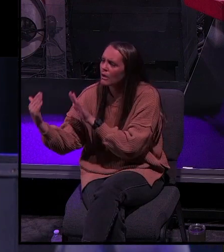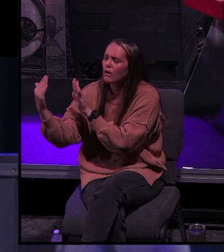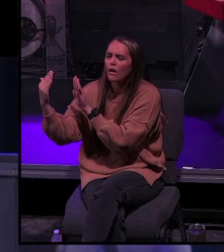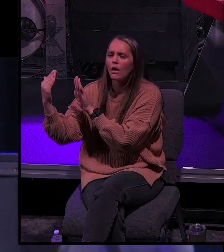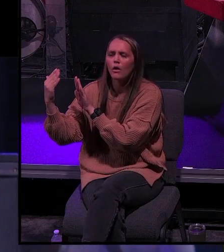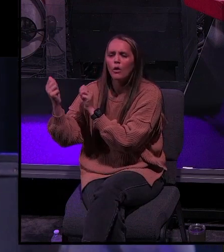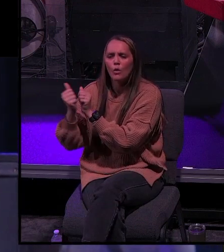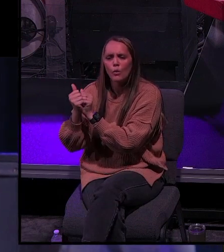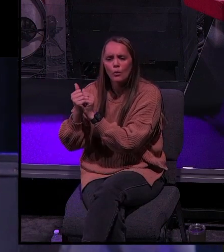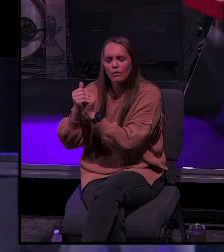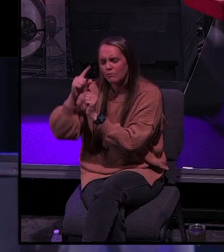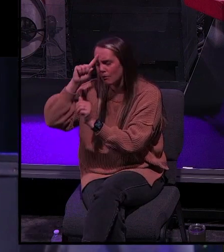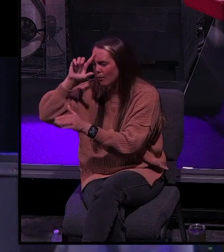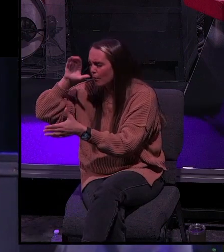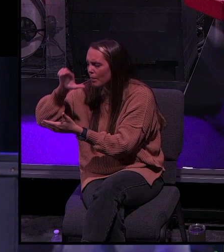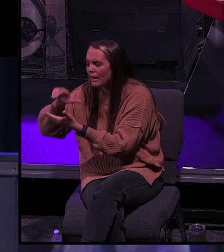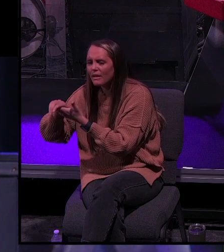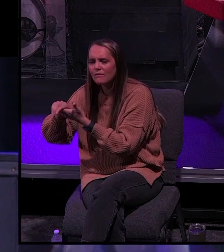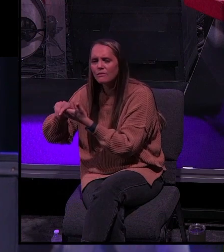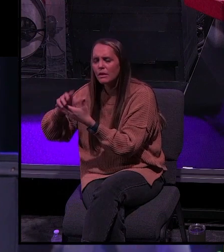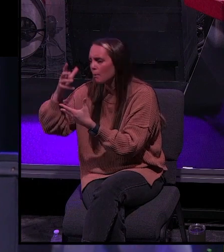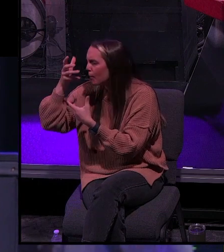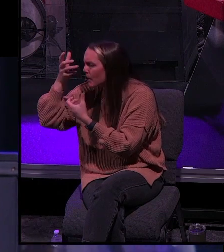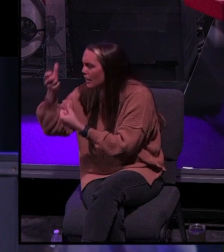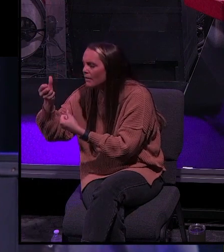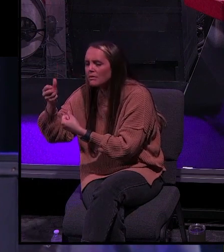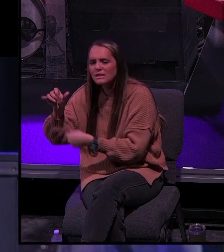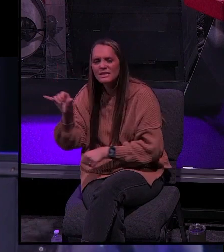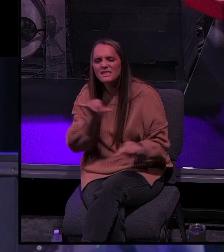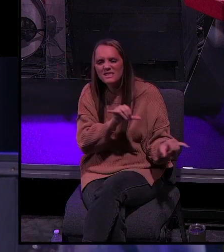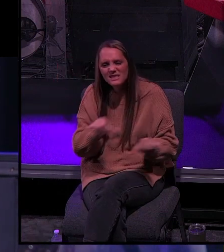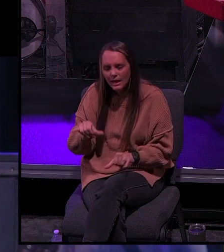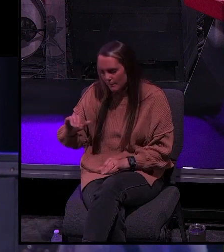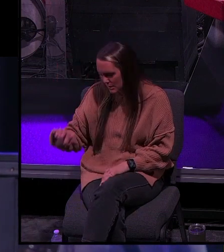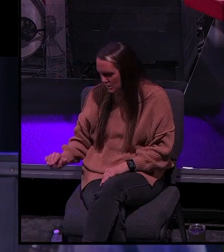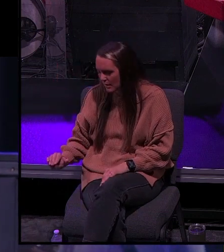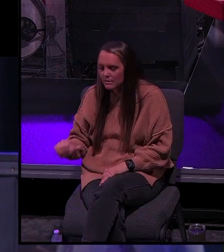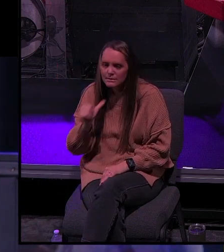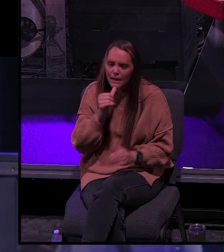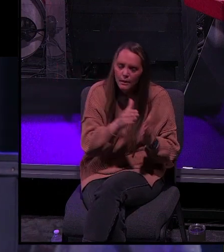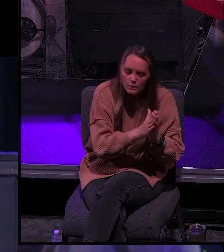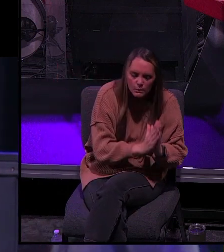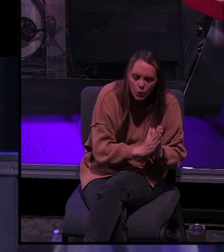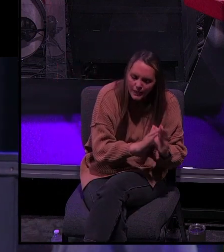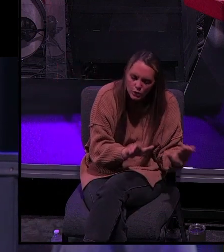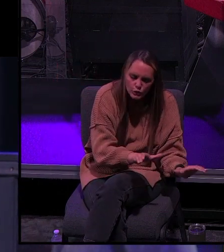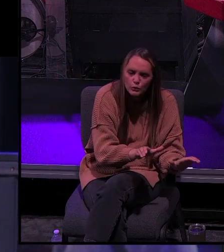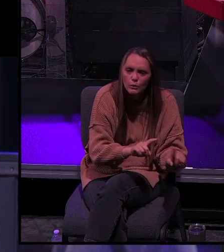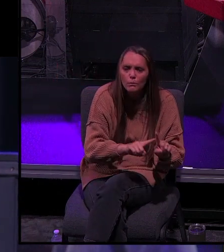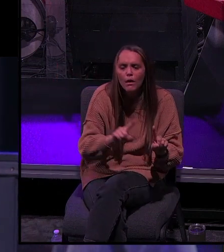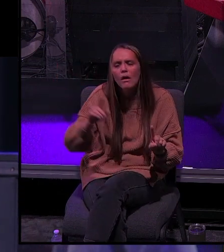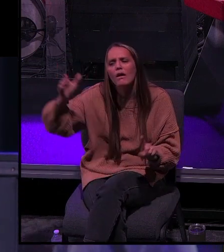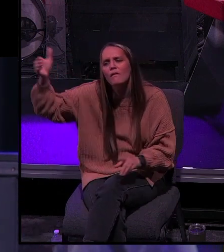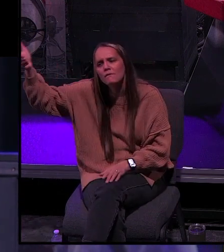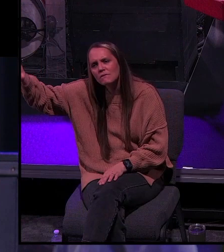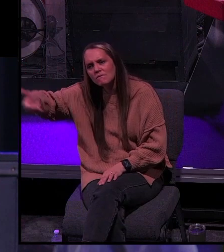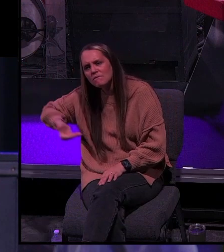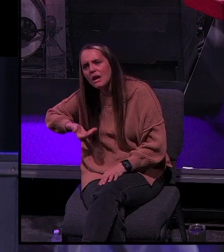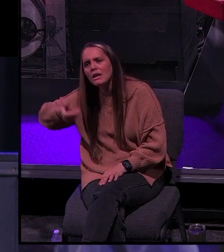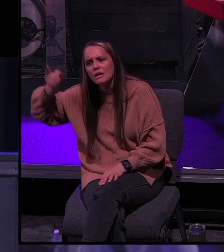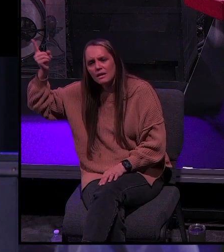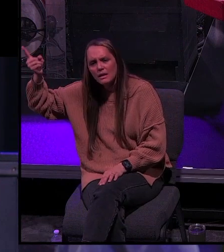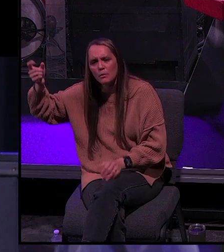like a child. May you not just pray and then do, may you invite him and